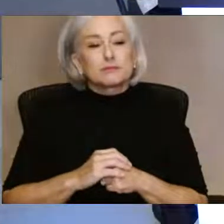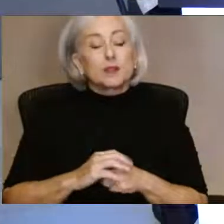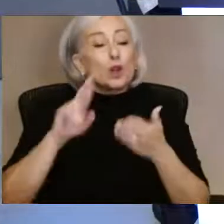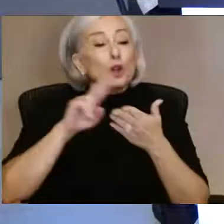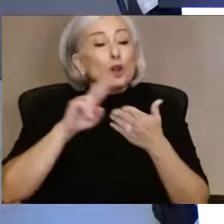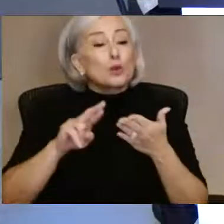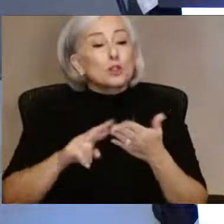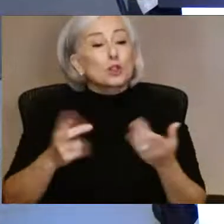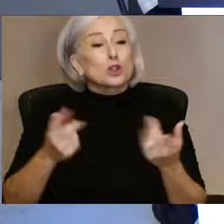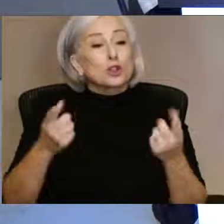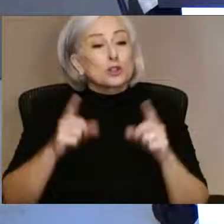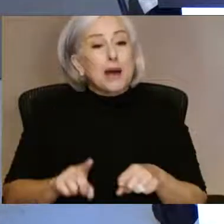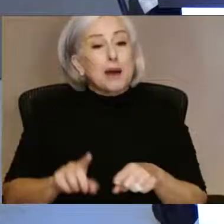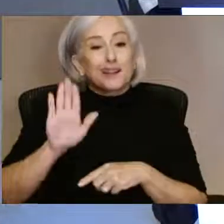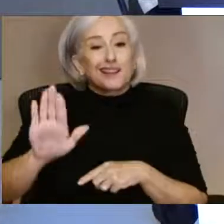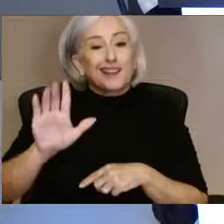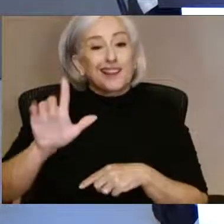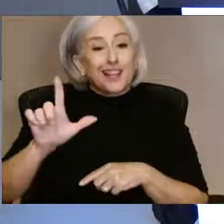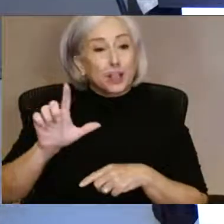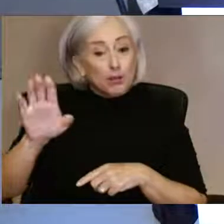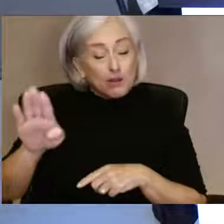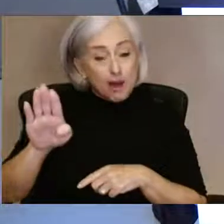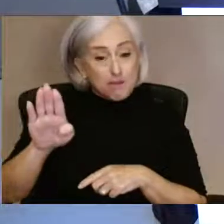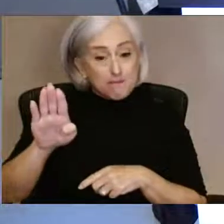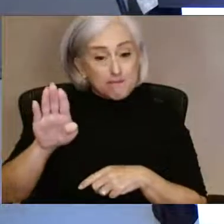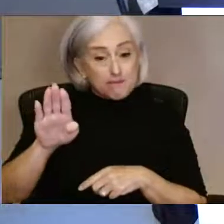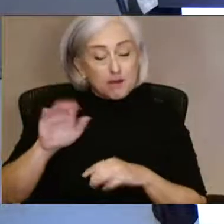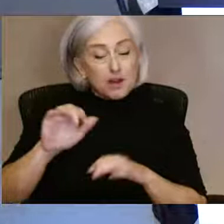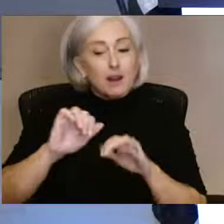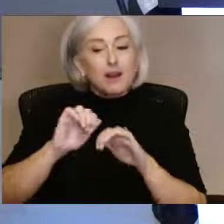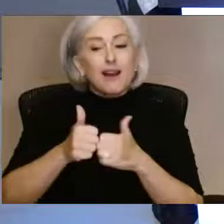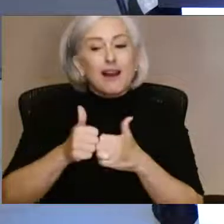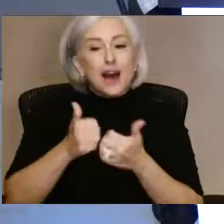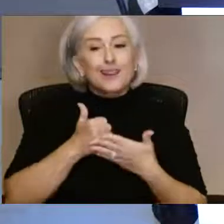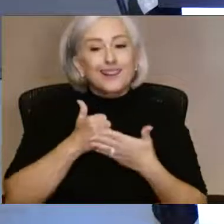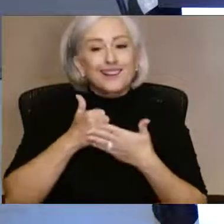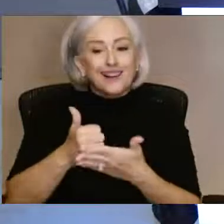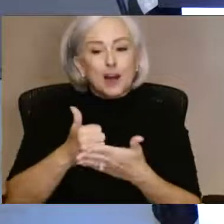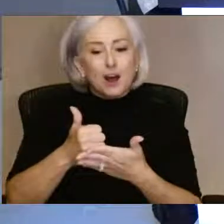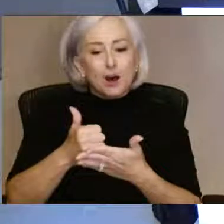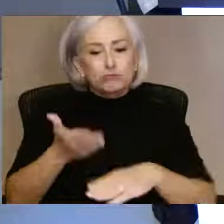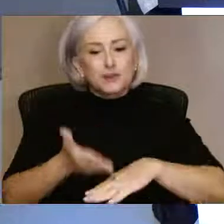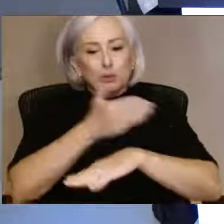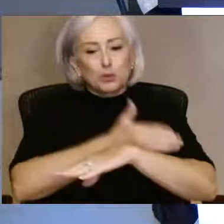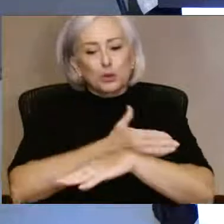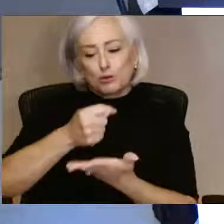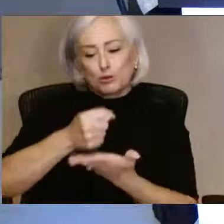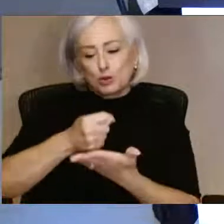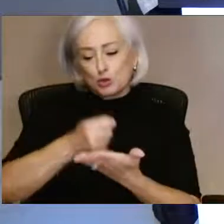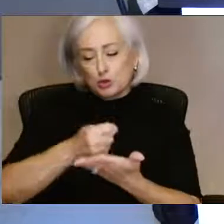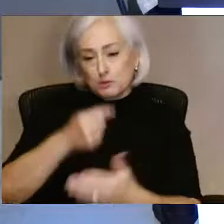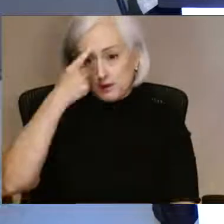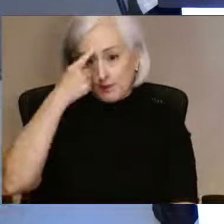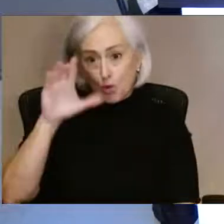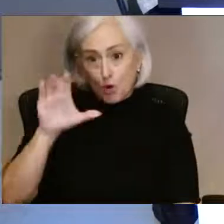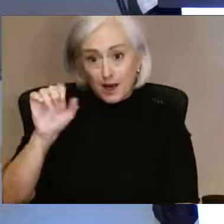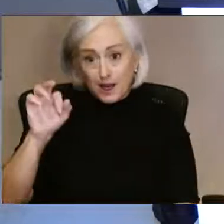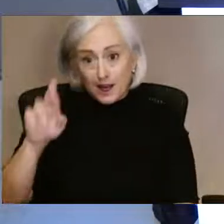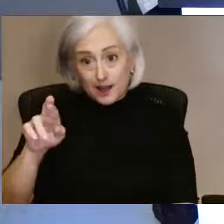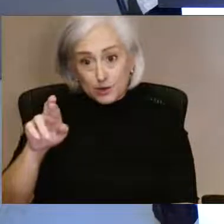laboratory can potentially lead to better treatments for cancer or other types of